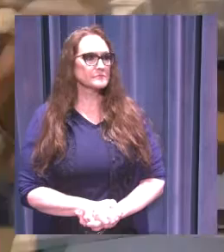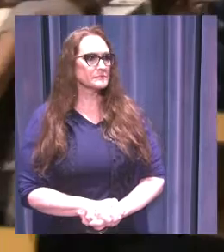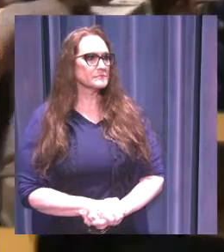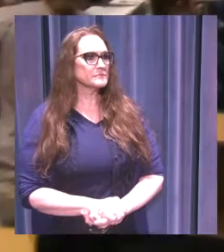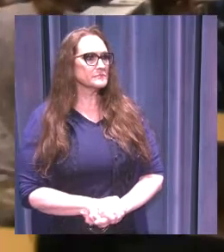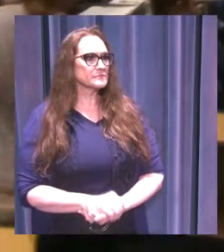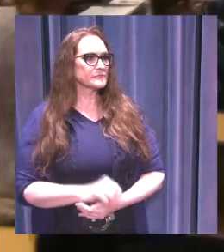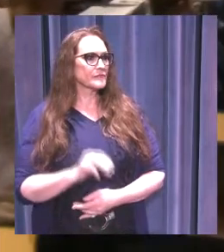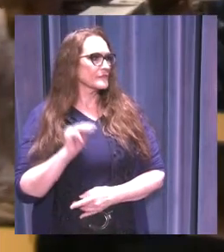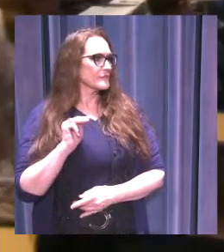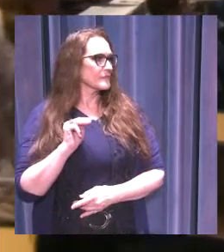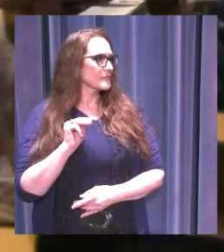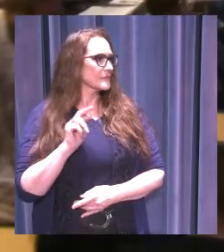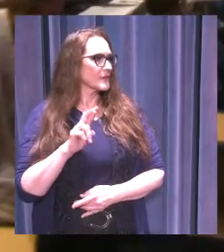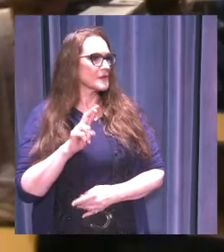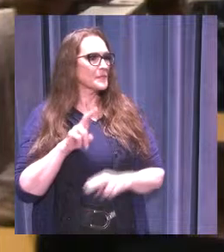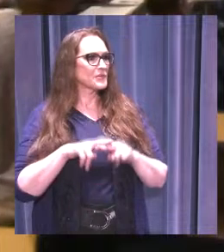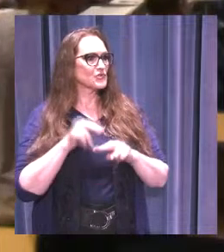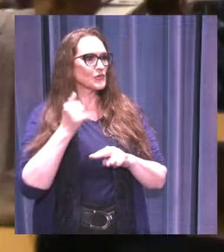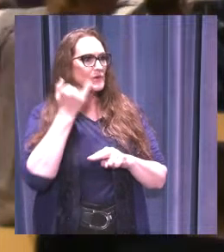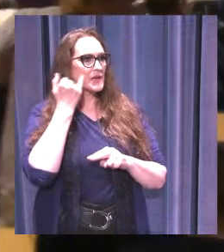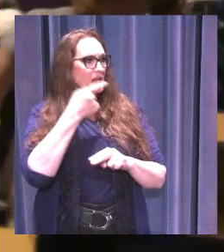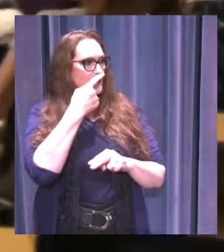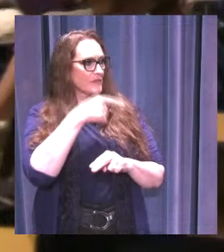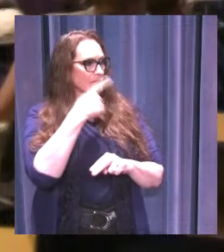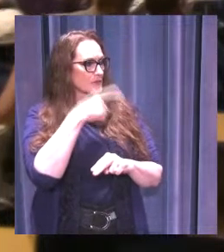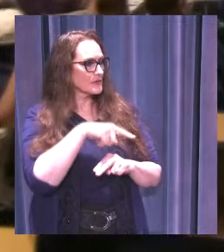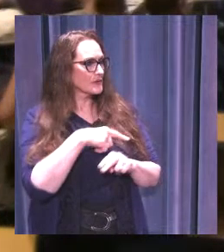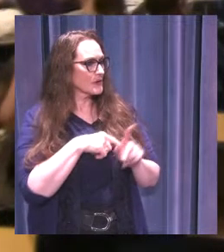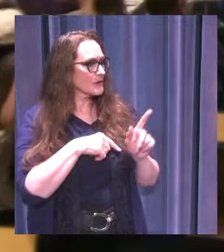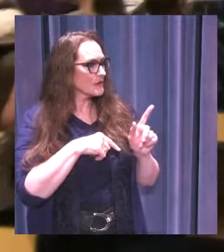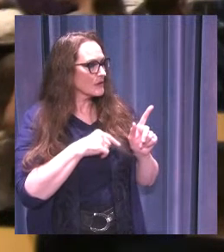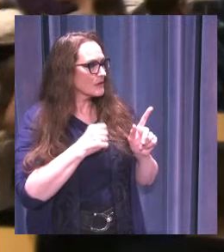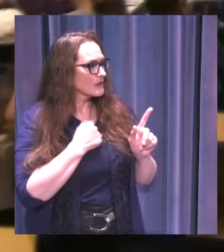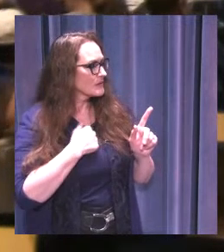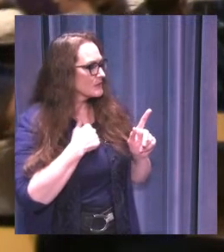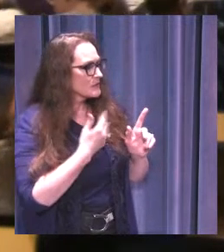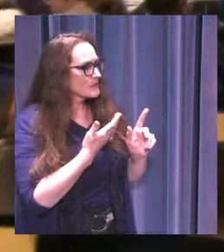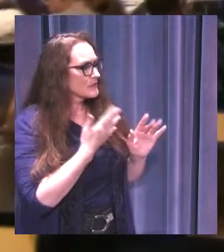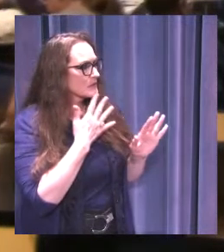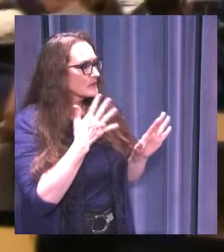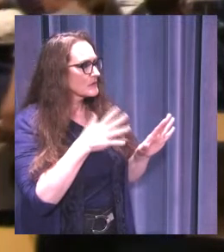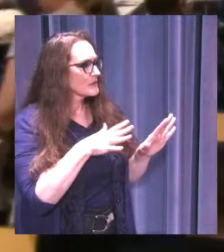Mr. Chair, if I could. I'm sorry.